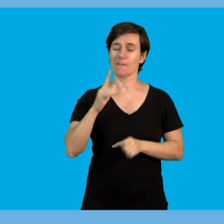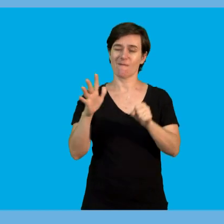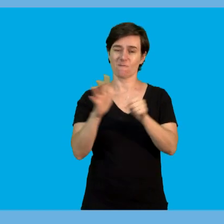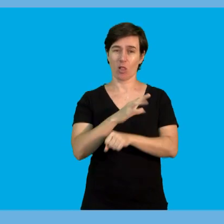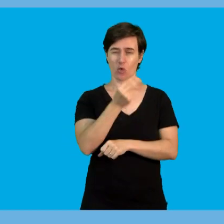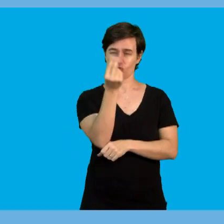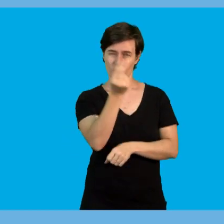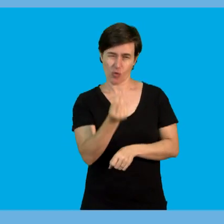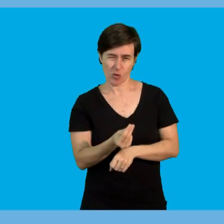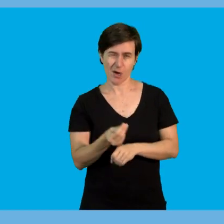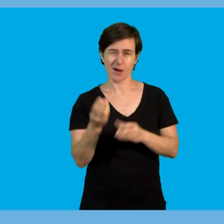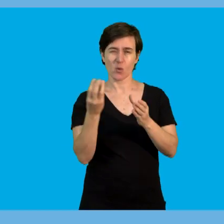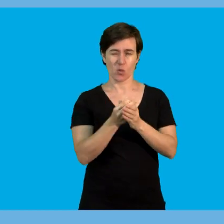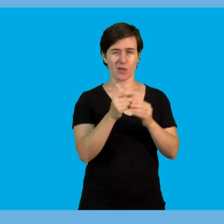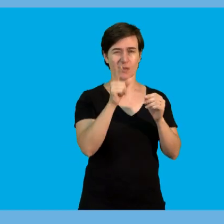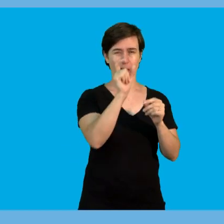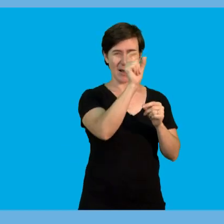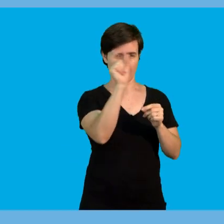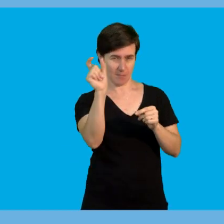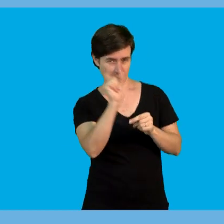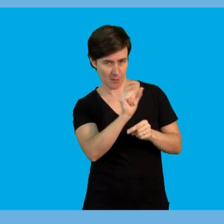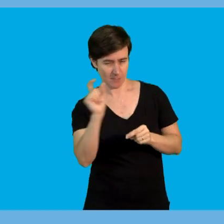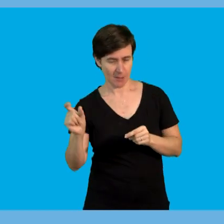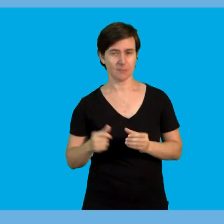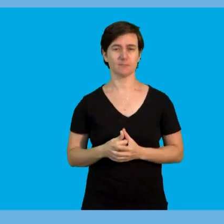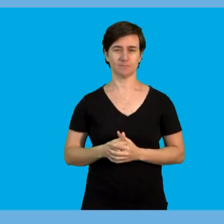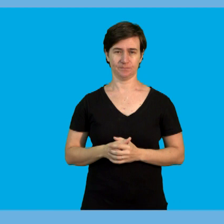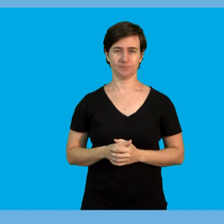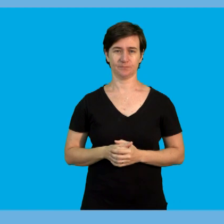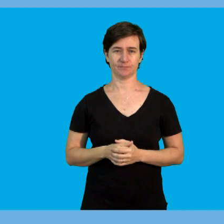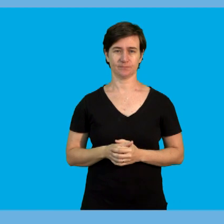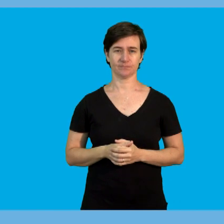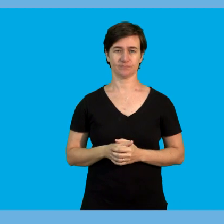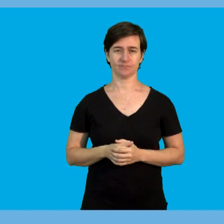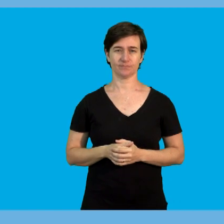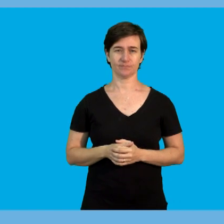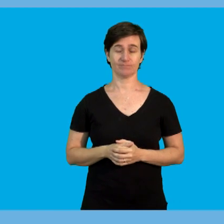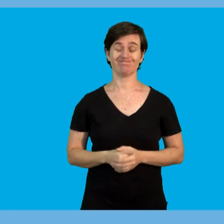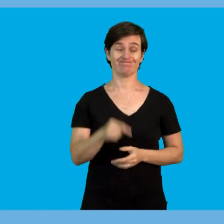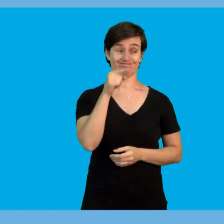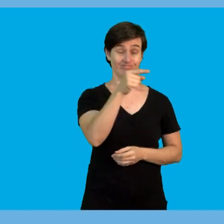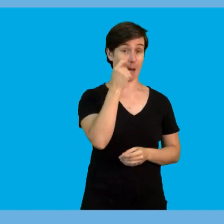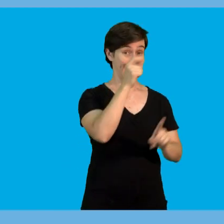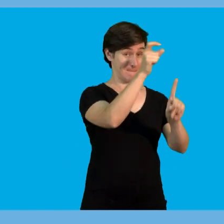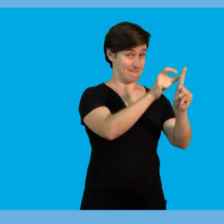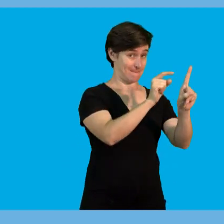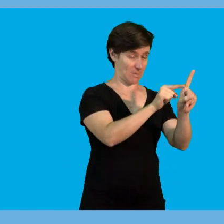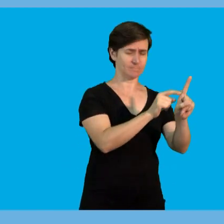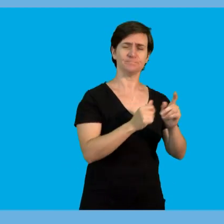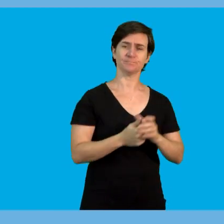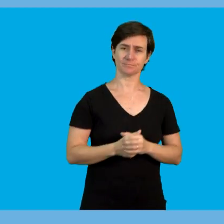drawing with captions of the electric cell. So this guy has